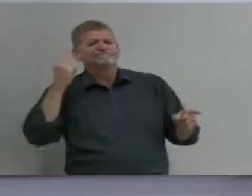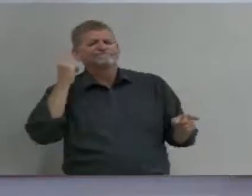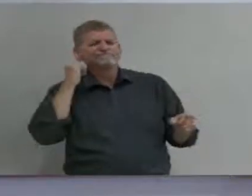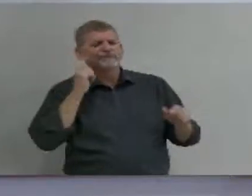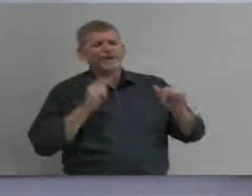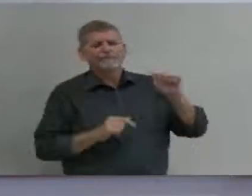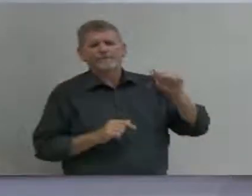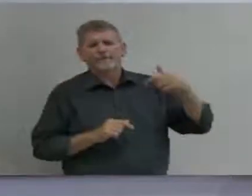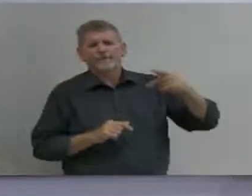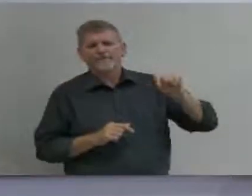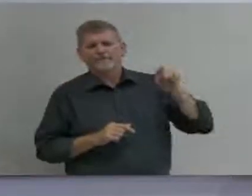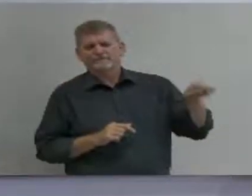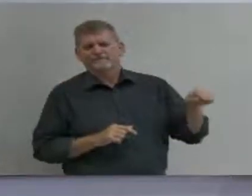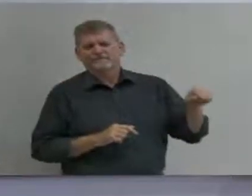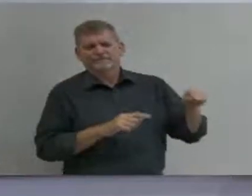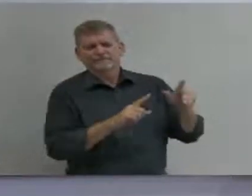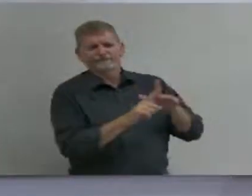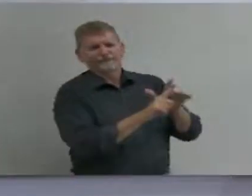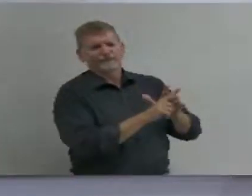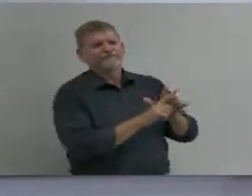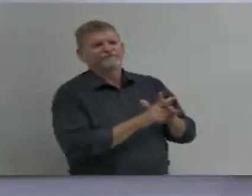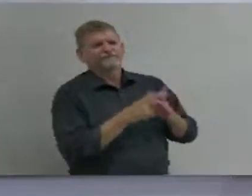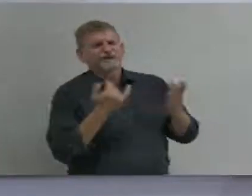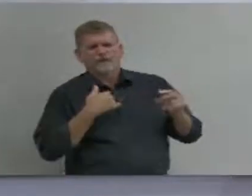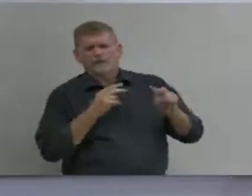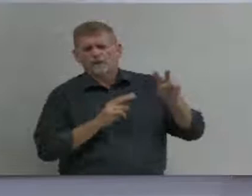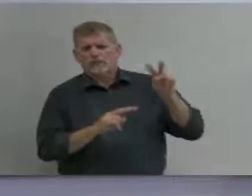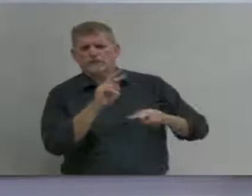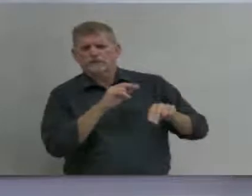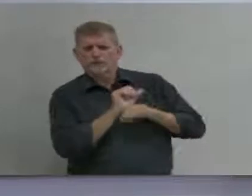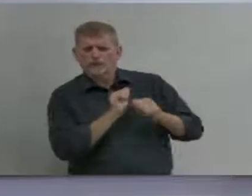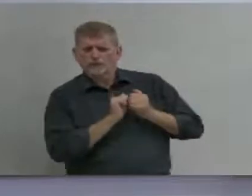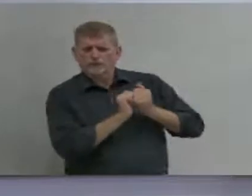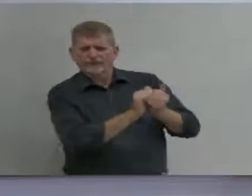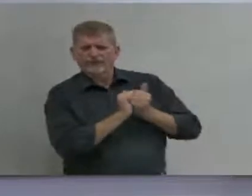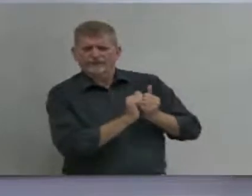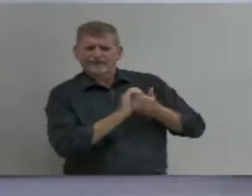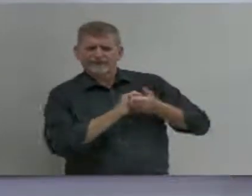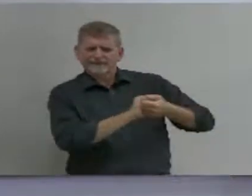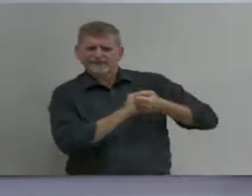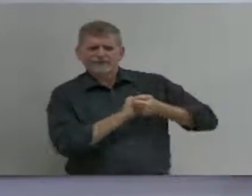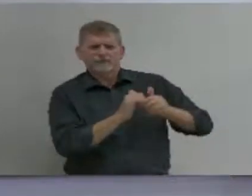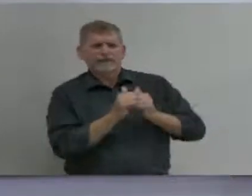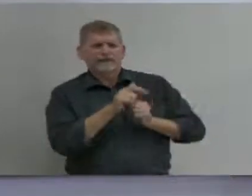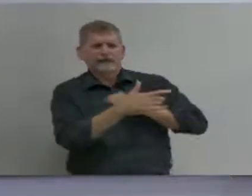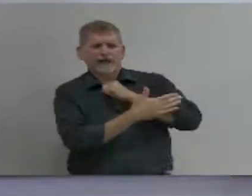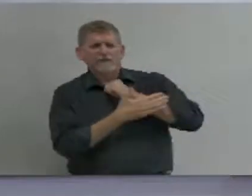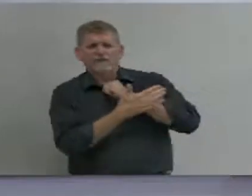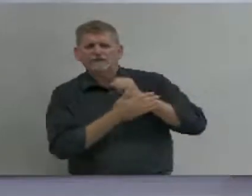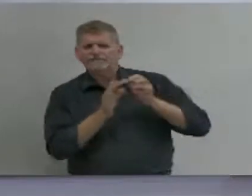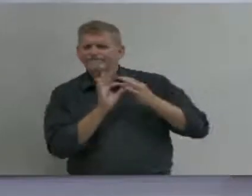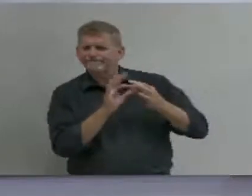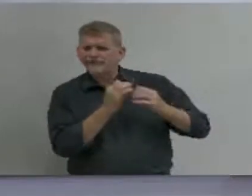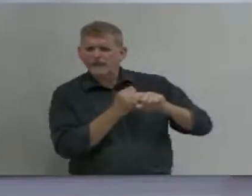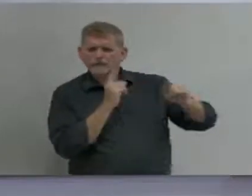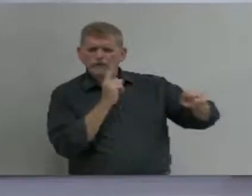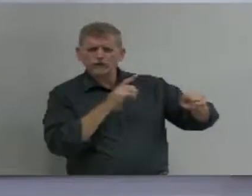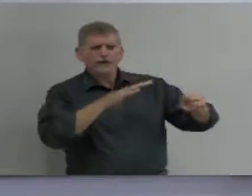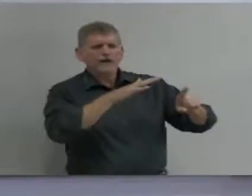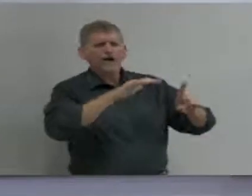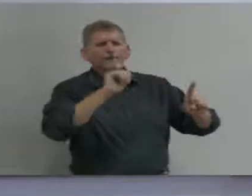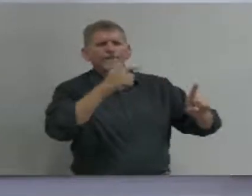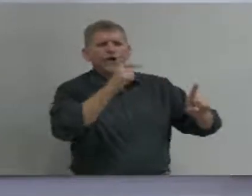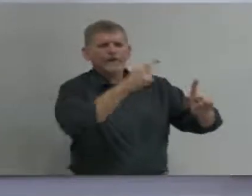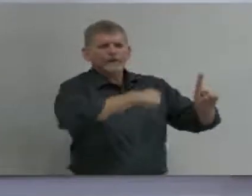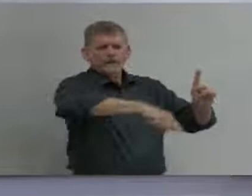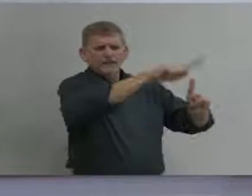that we're keeping an eye on, and we're working closely actually with the county on those particular apartment complexes. Can you speak to how many